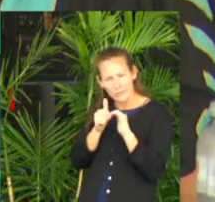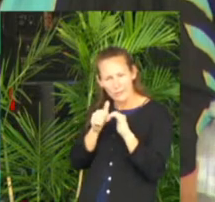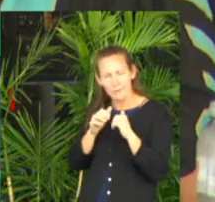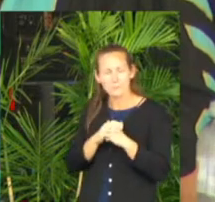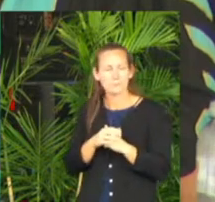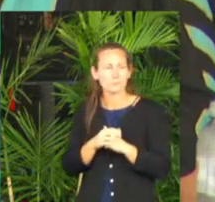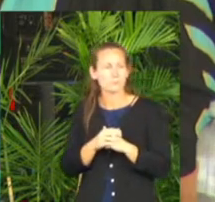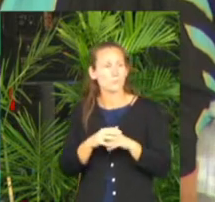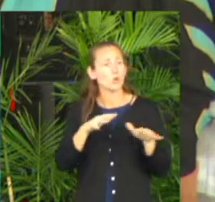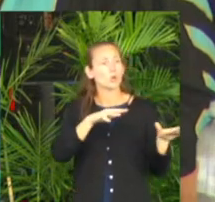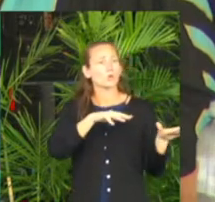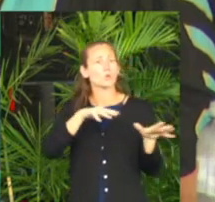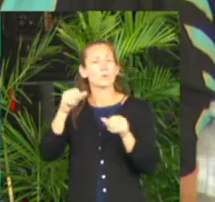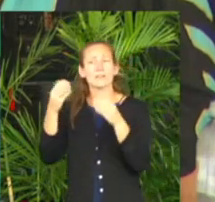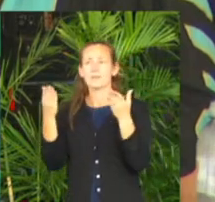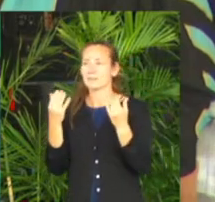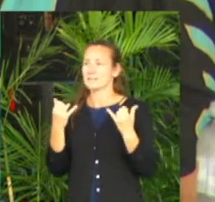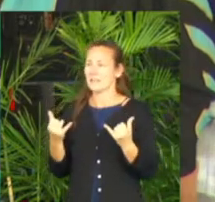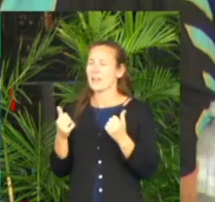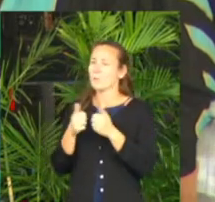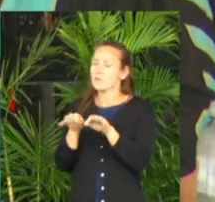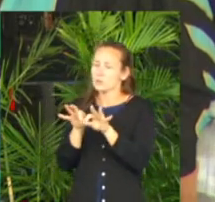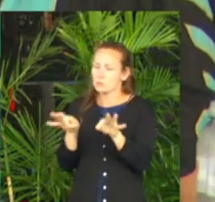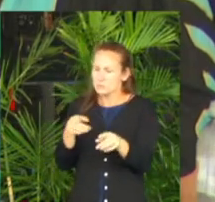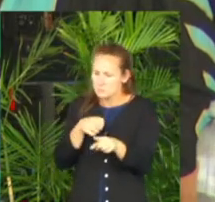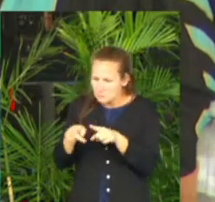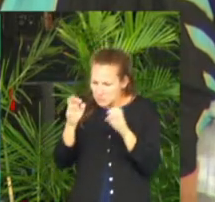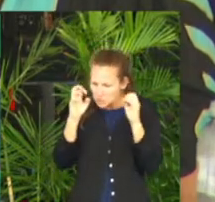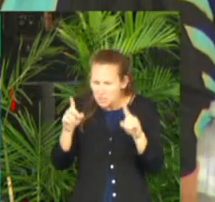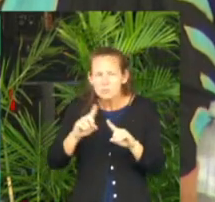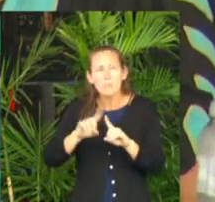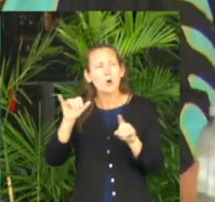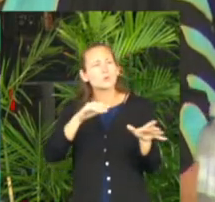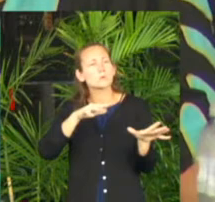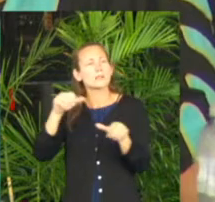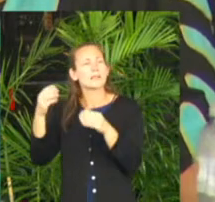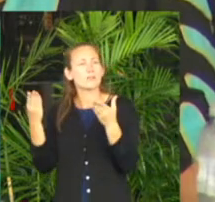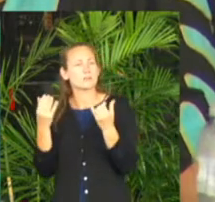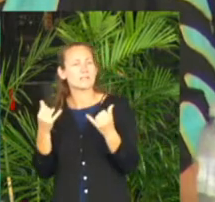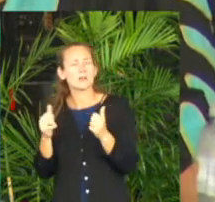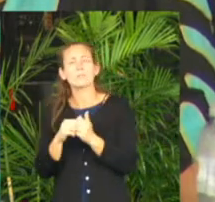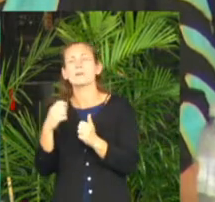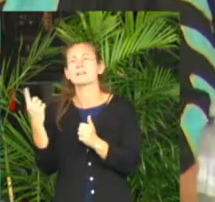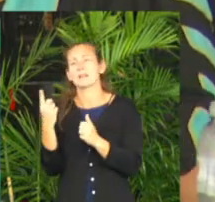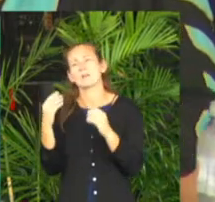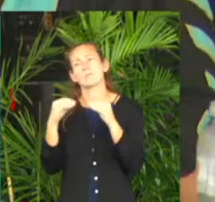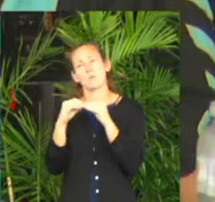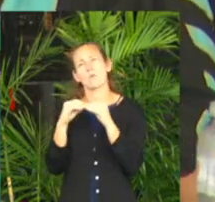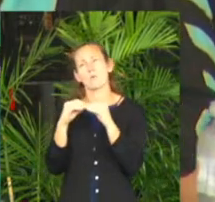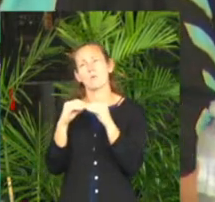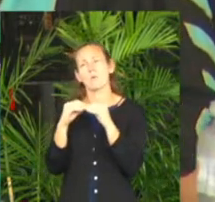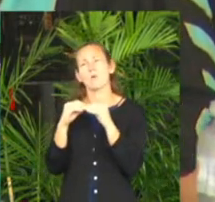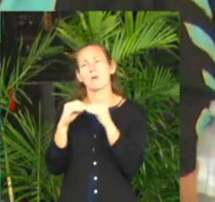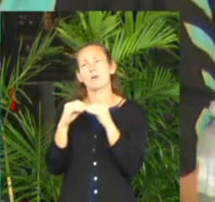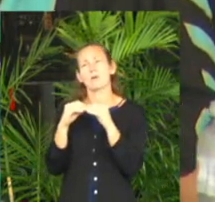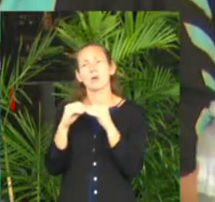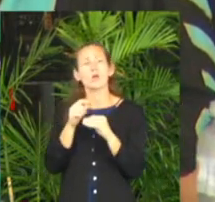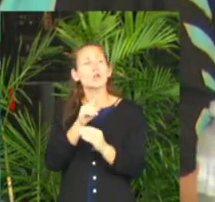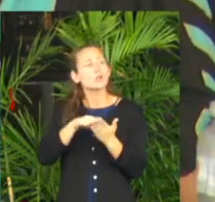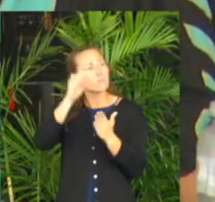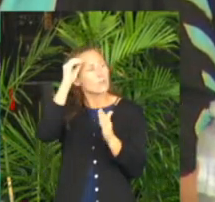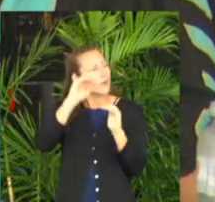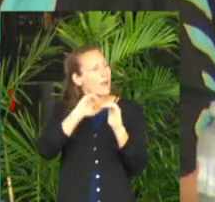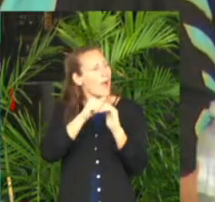You leave here today with a degree and an education, but you also leave here today with something so much more. You have learned how